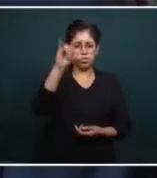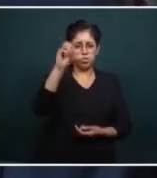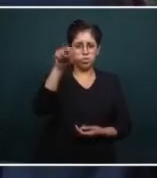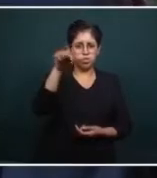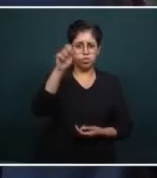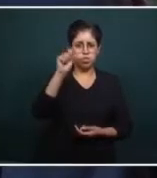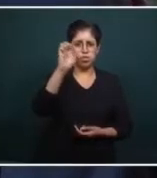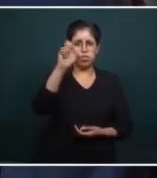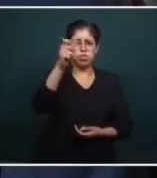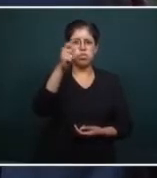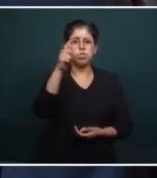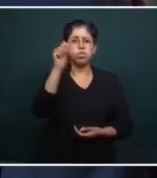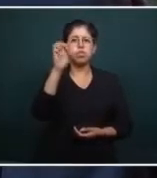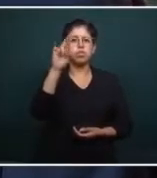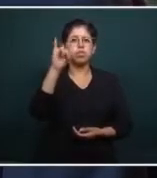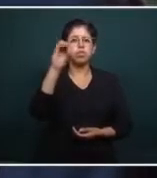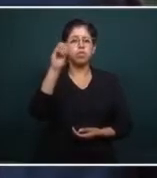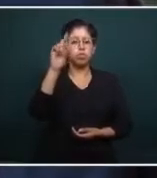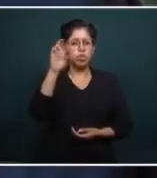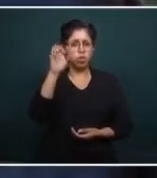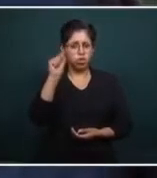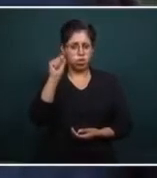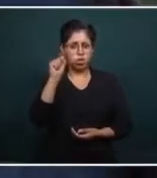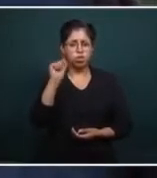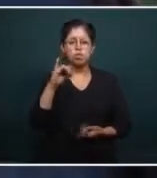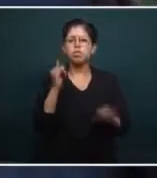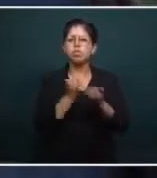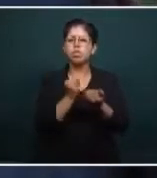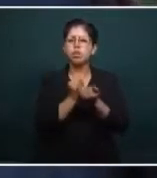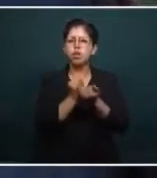que primero precise se atienda,